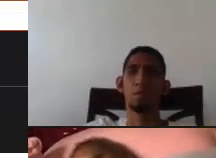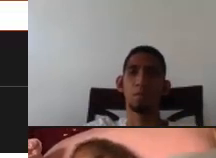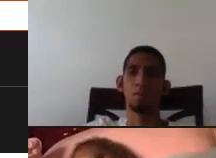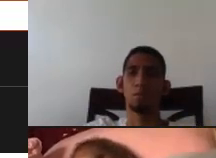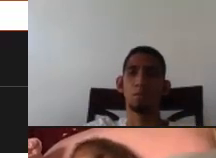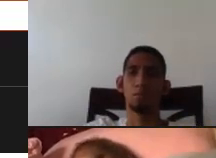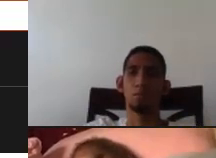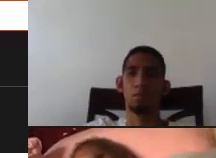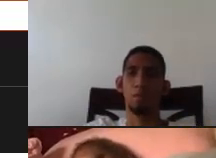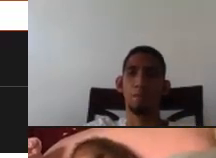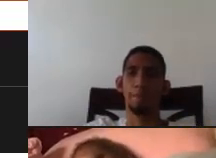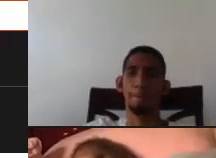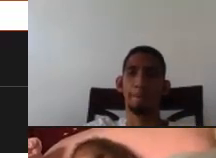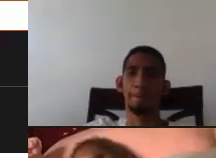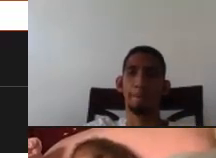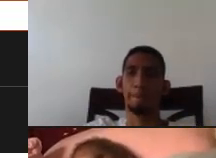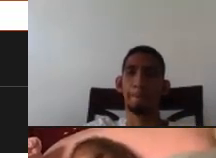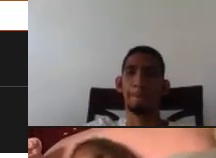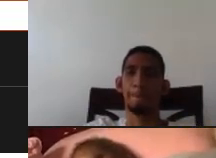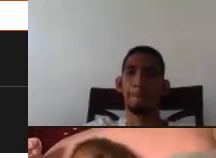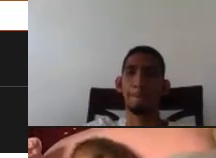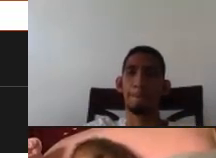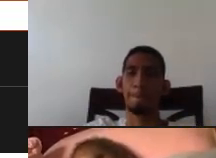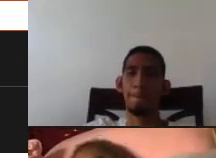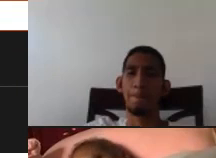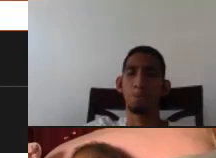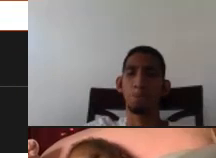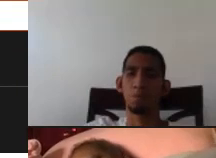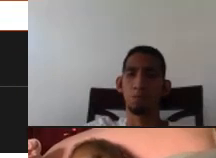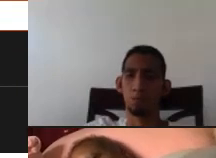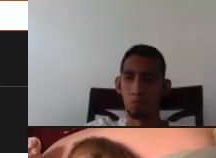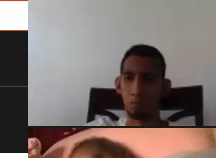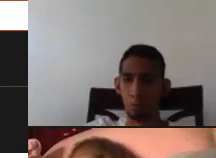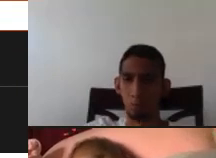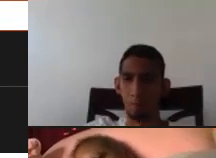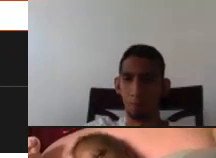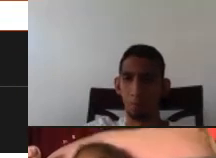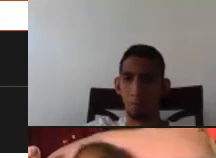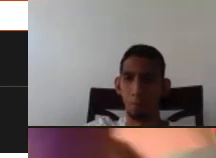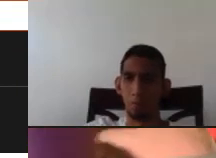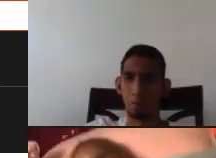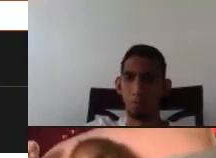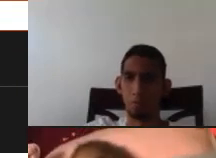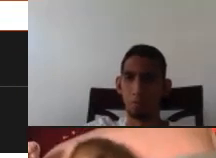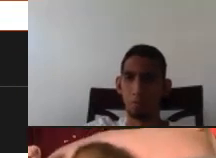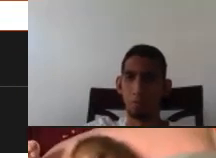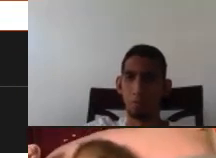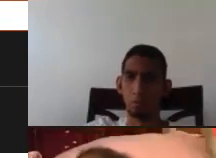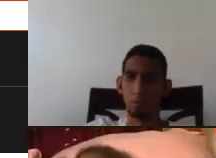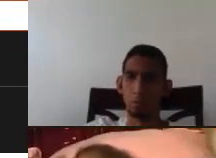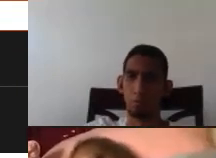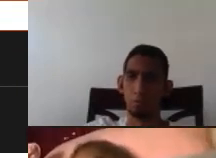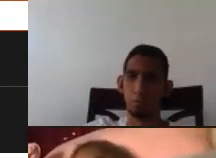make sure are included. And this particular slide shows various images of all different types of people, different abilities,